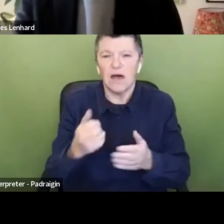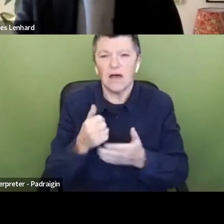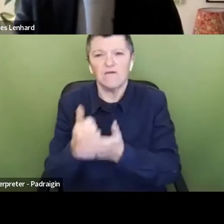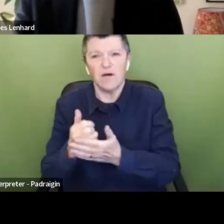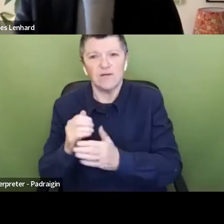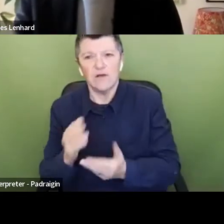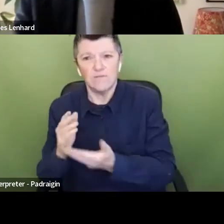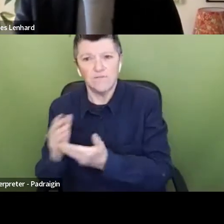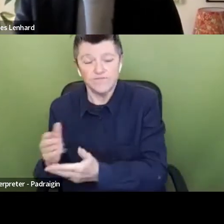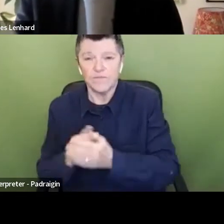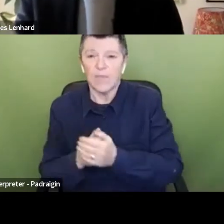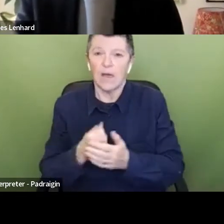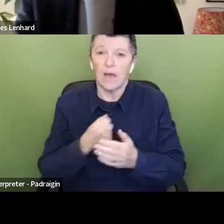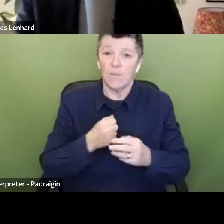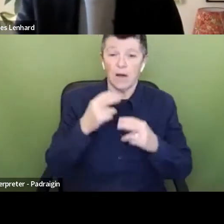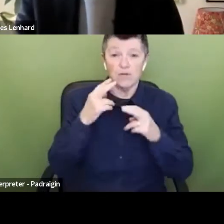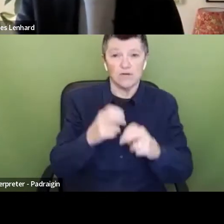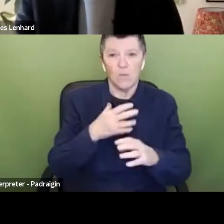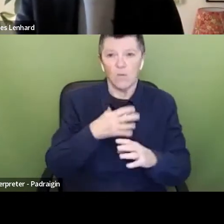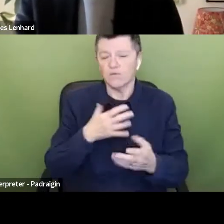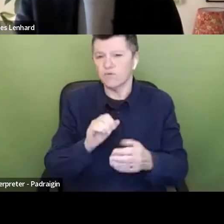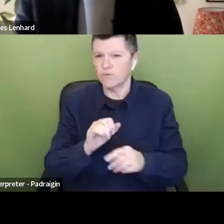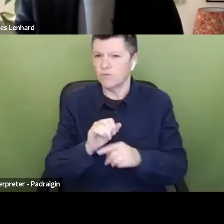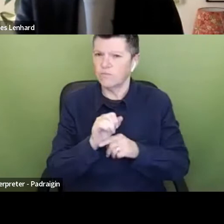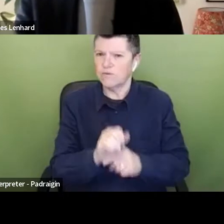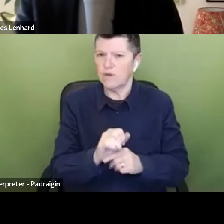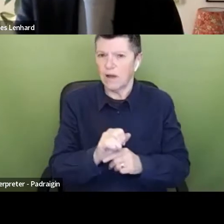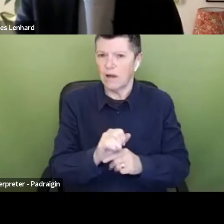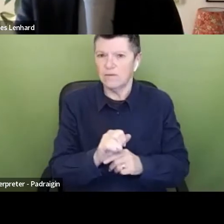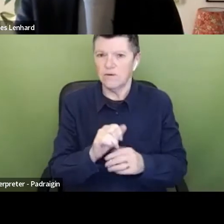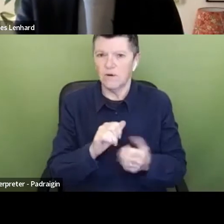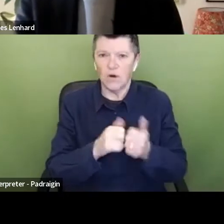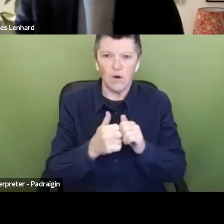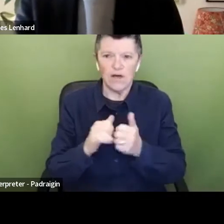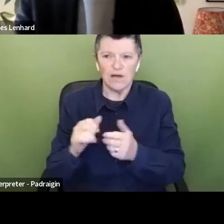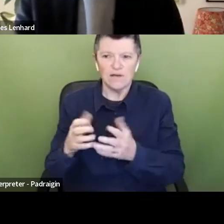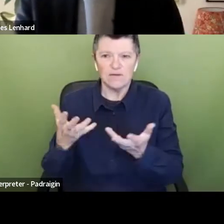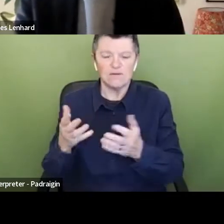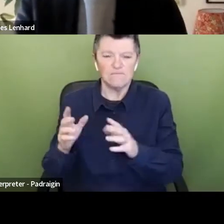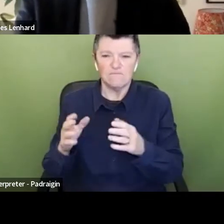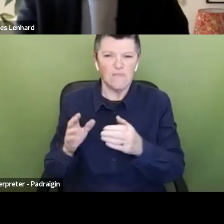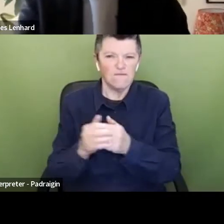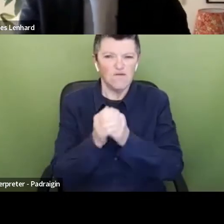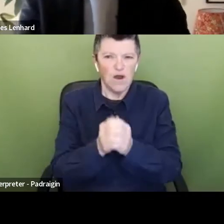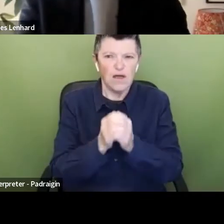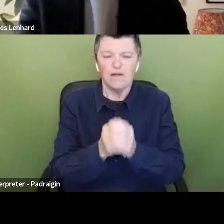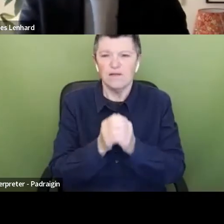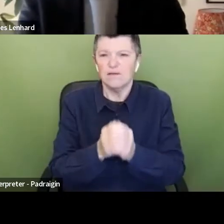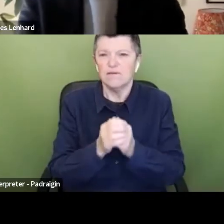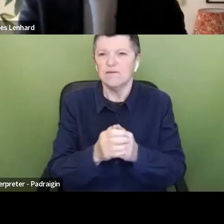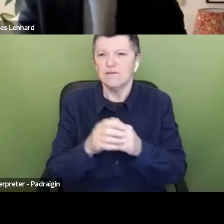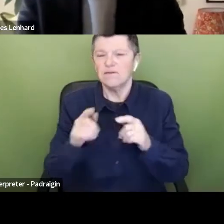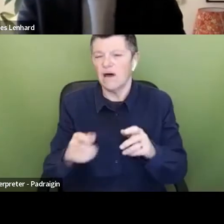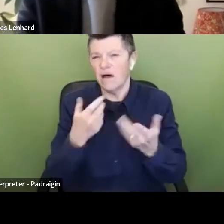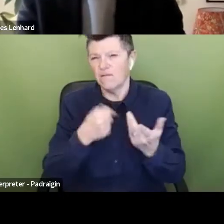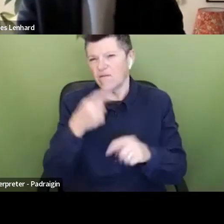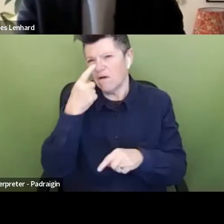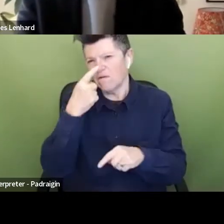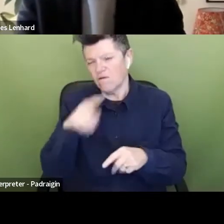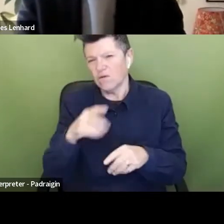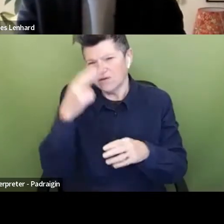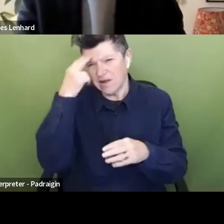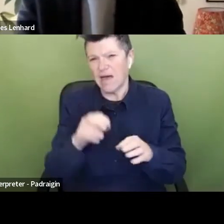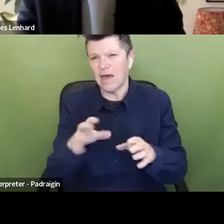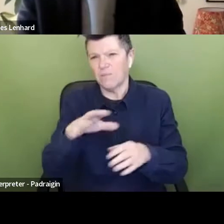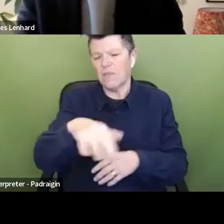to protect the identity of my colleagues and friends, I'll refer to the locality as Castlebury.